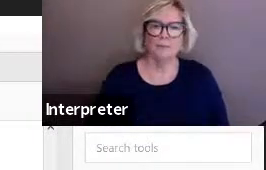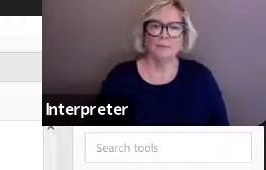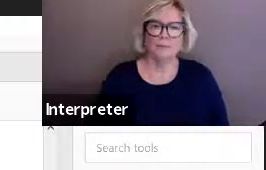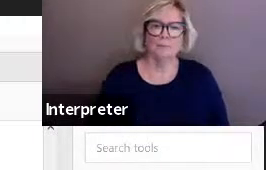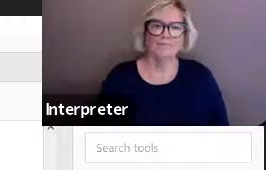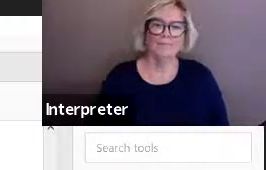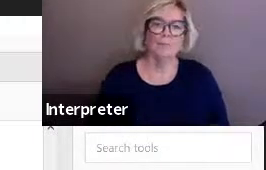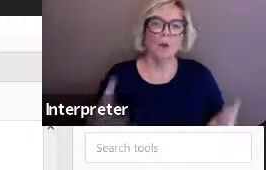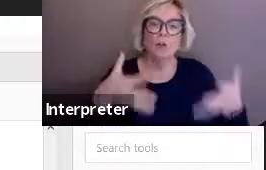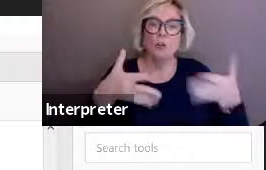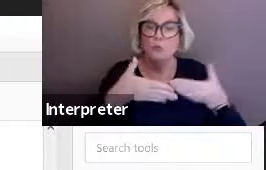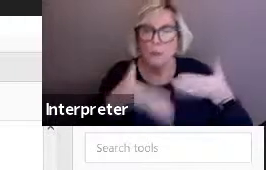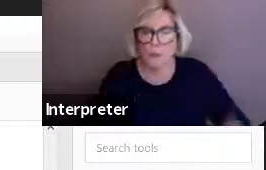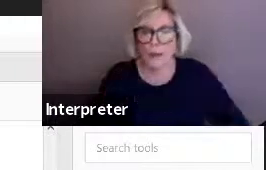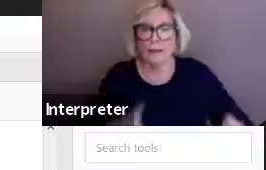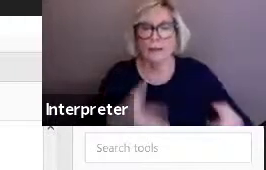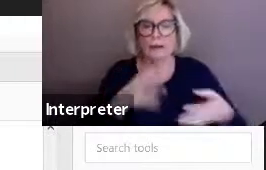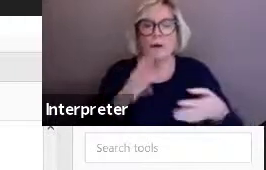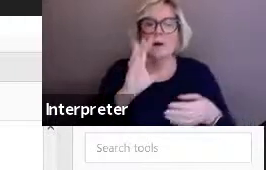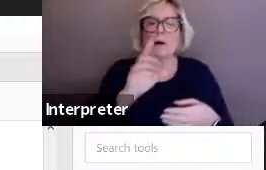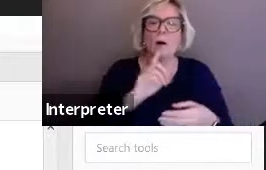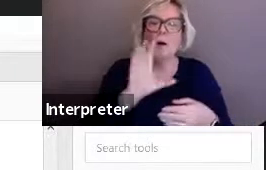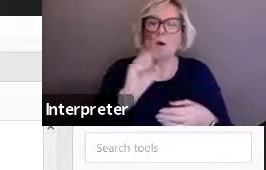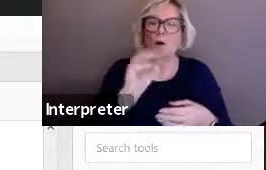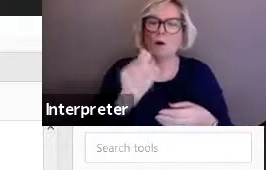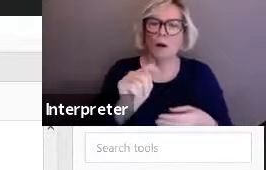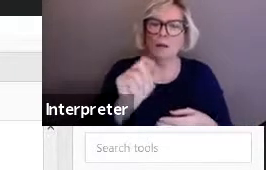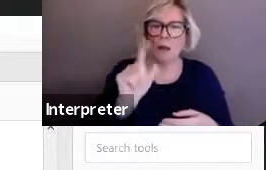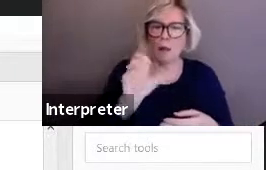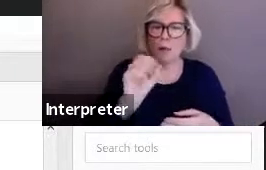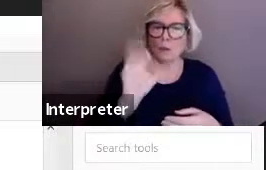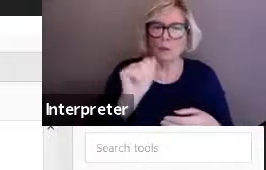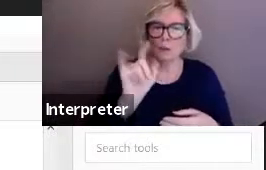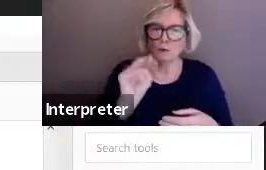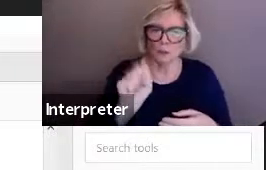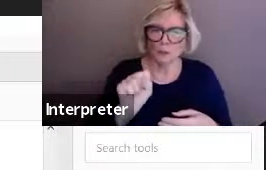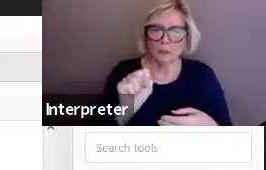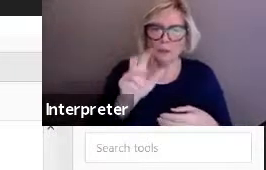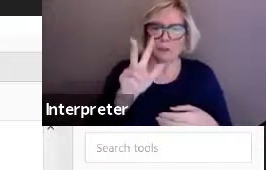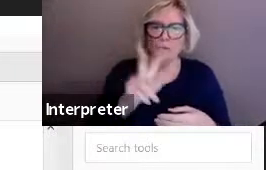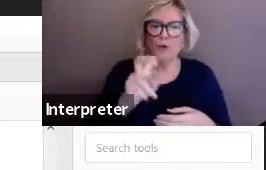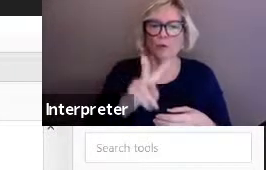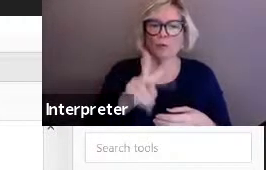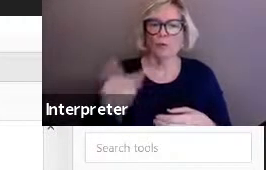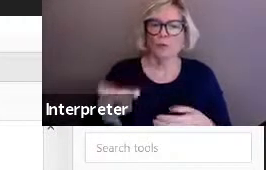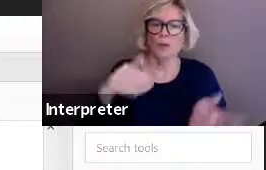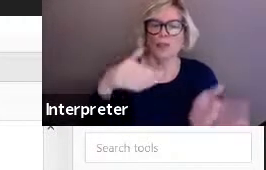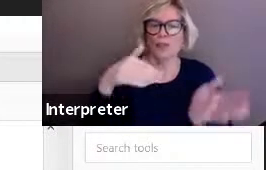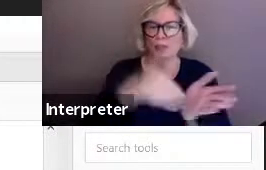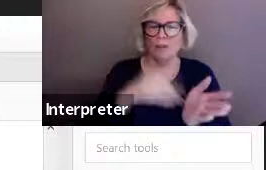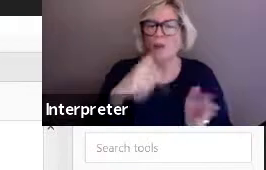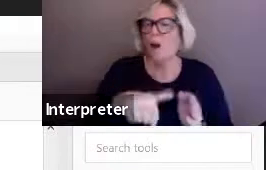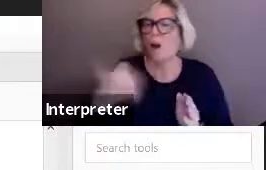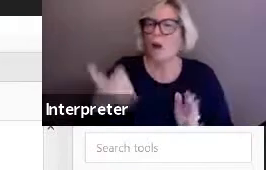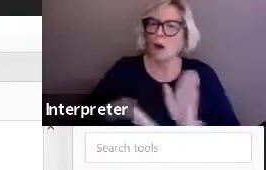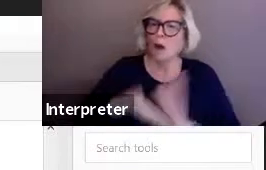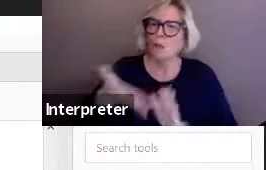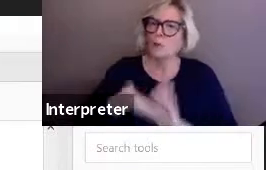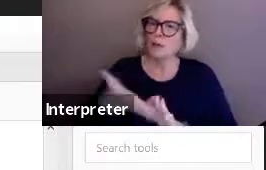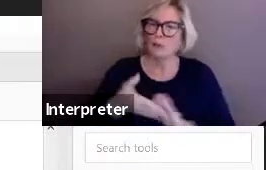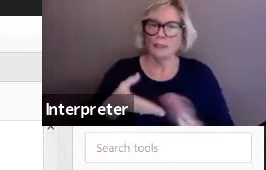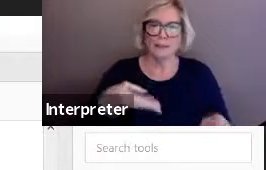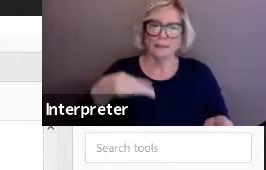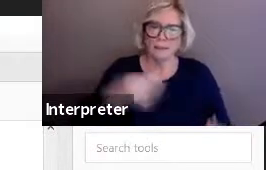expenses cover cost allocations and about 322,000 of other operating expenses for the